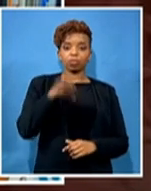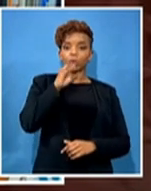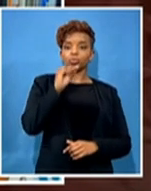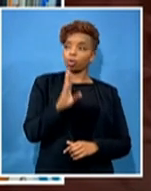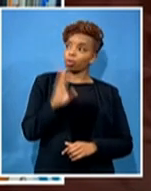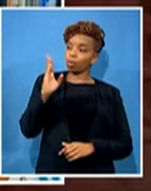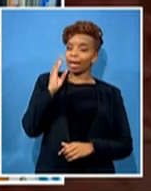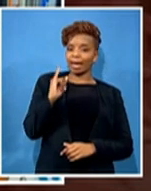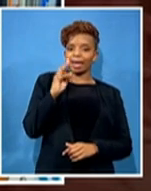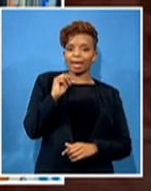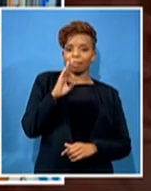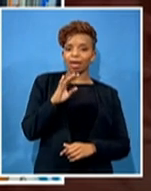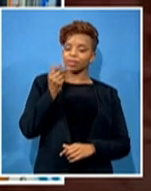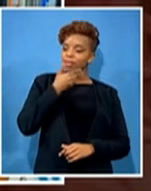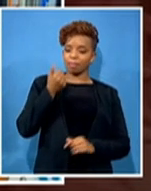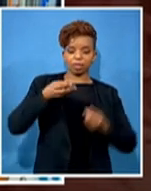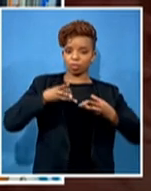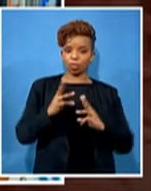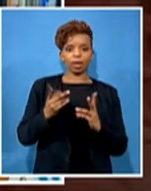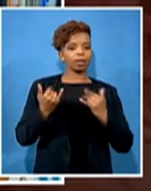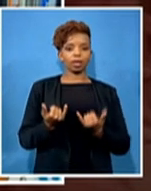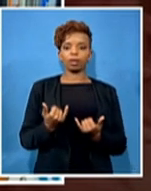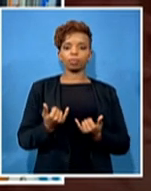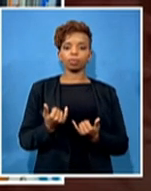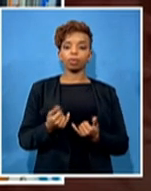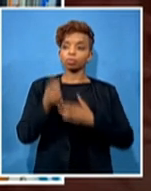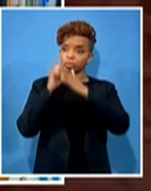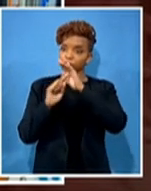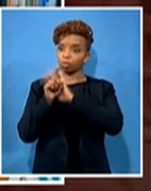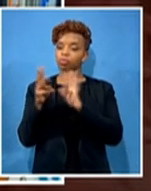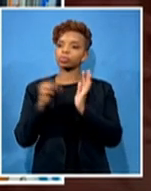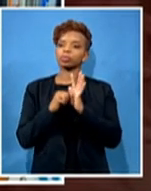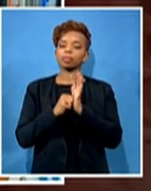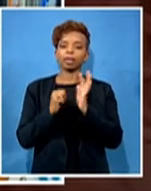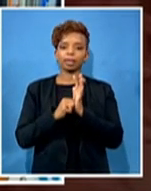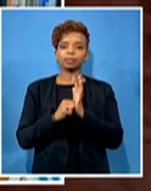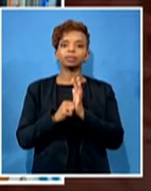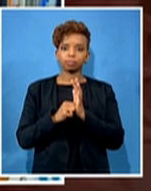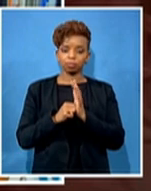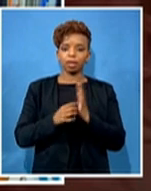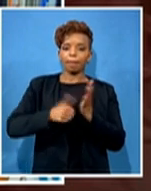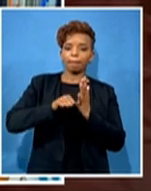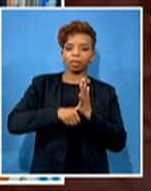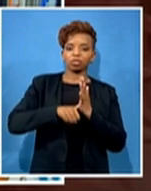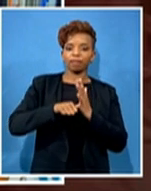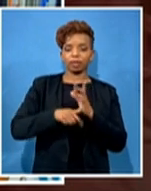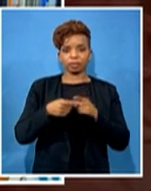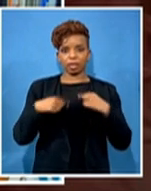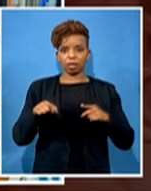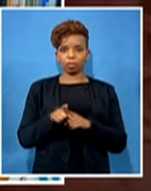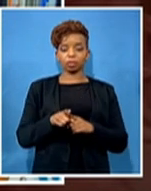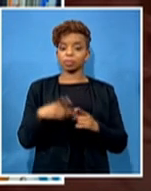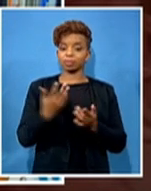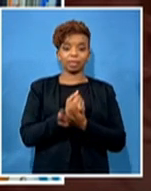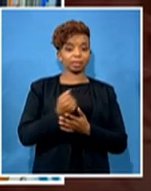To go to the market and to take our own pension funds, we're just going to increase the risk of our own pension funds defaulting on us. When